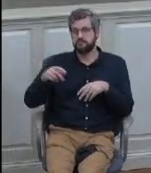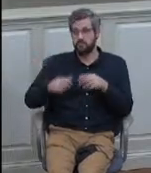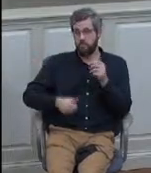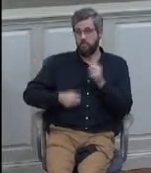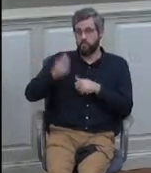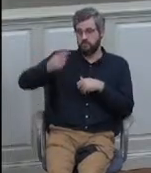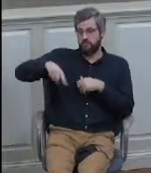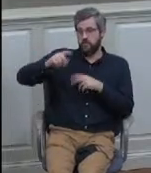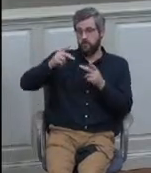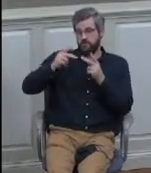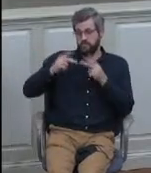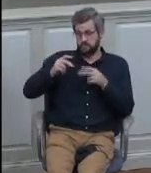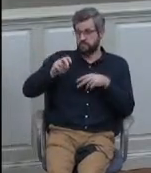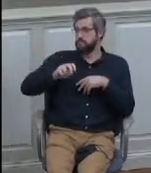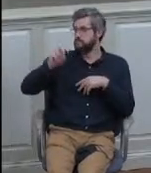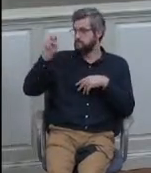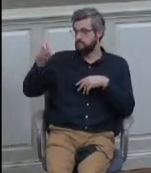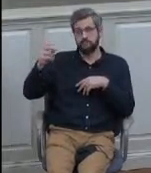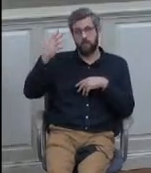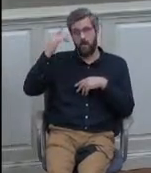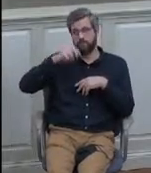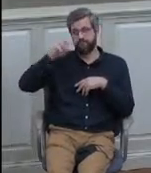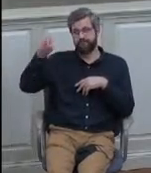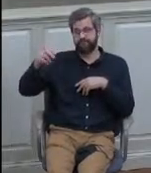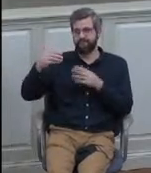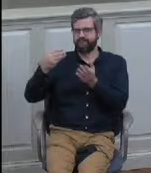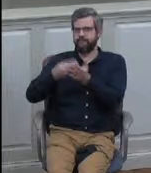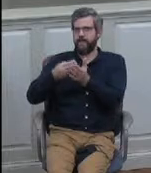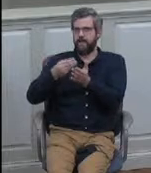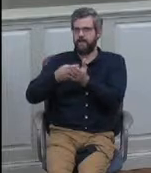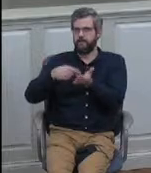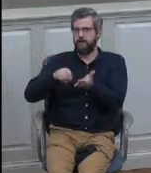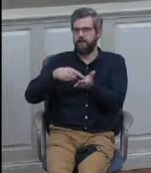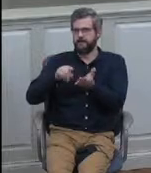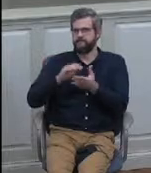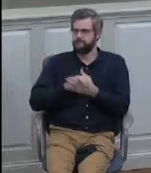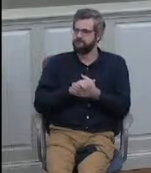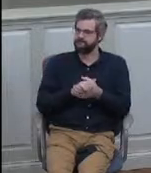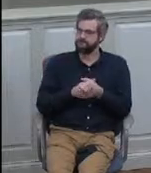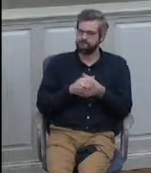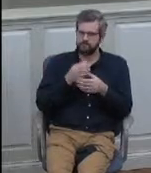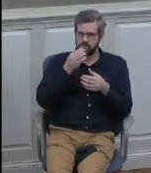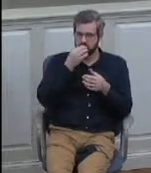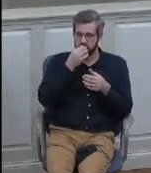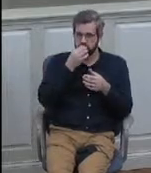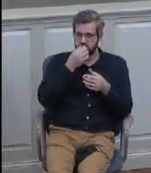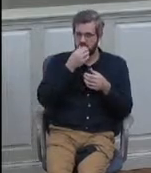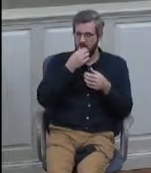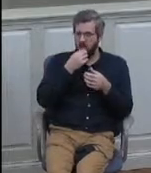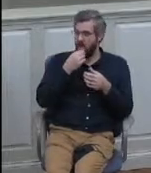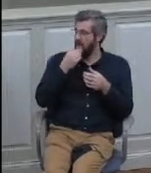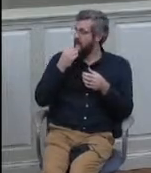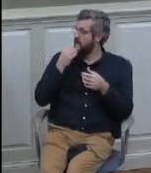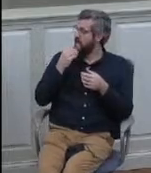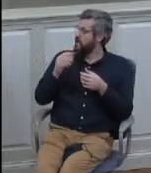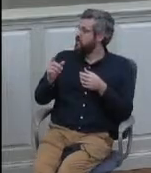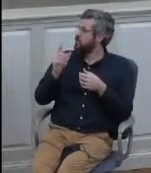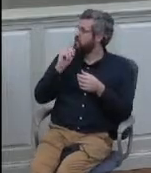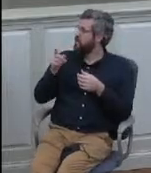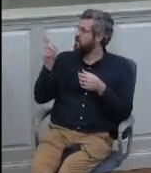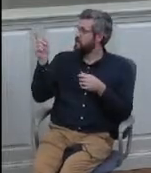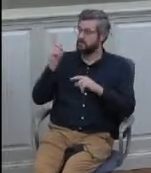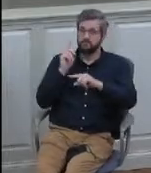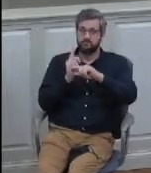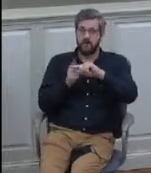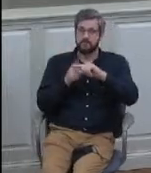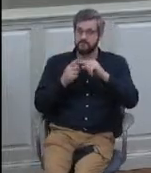those positions, pay was a contributing factor. Now, what is really positive out of this is